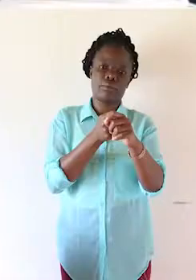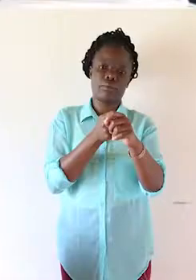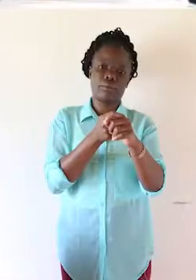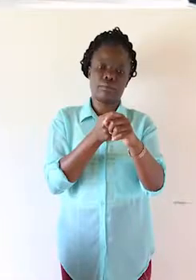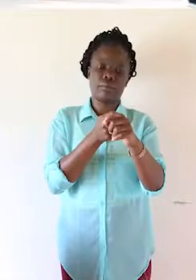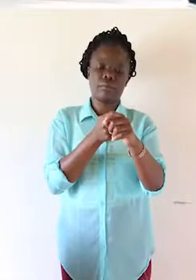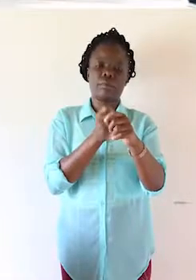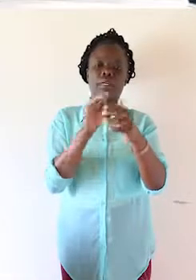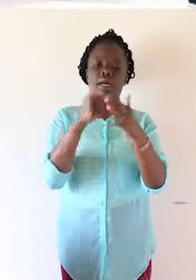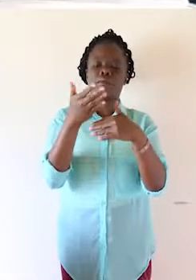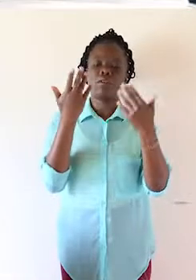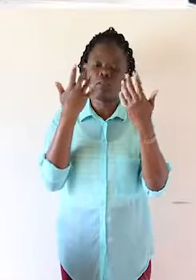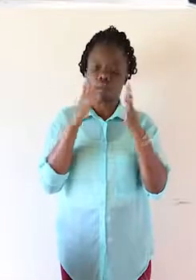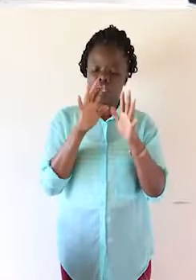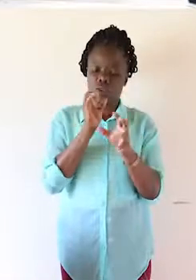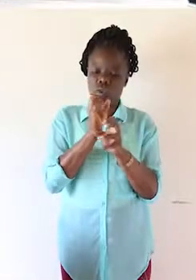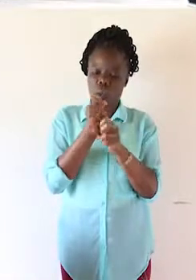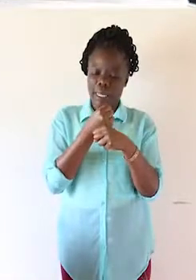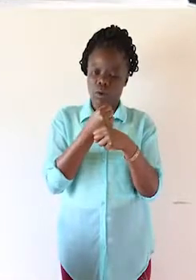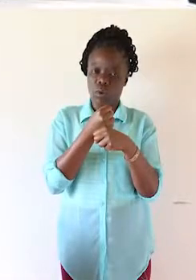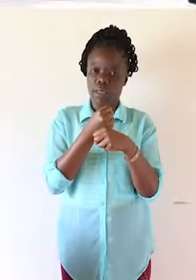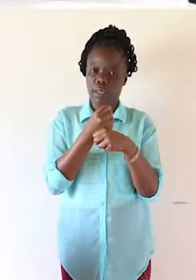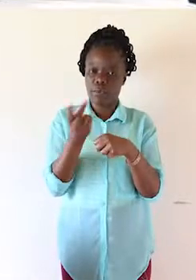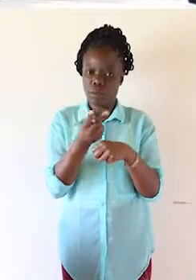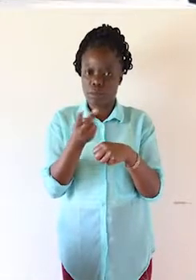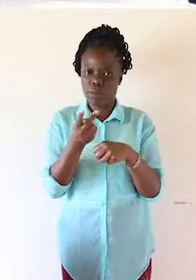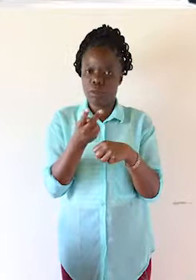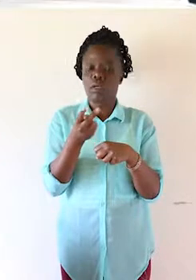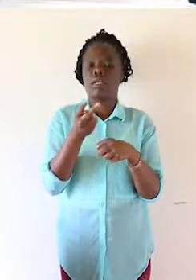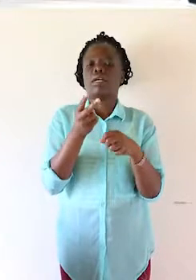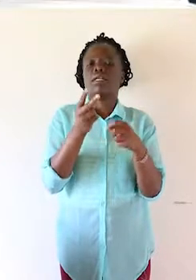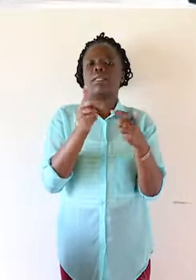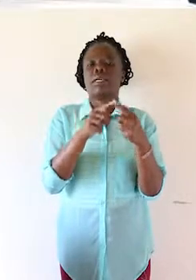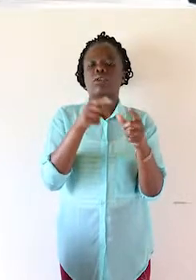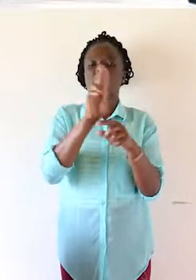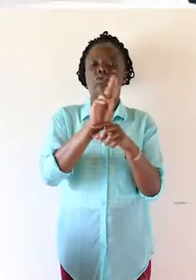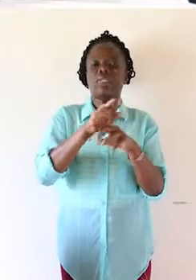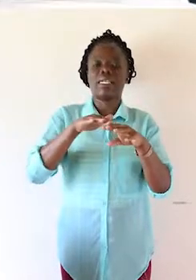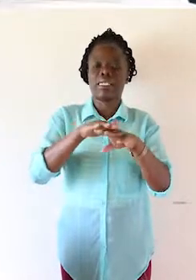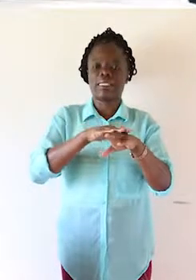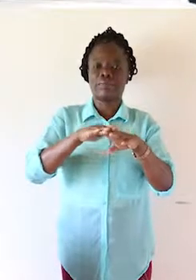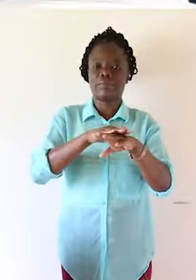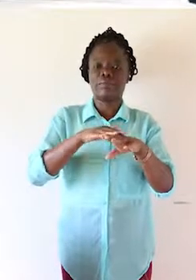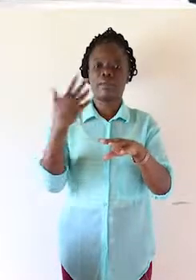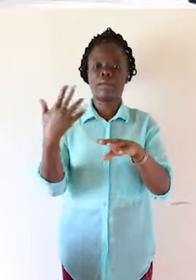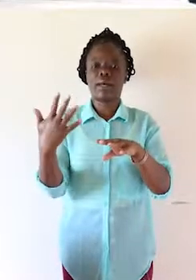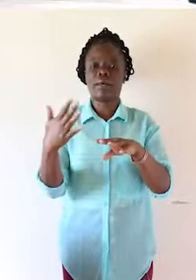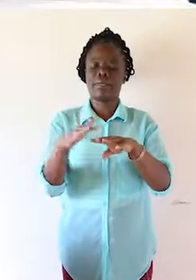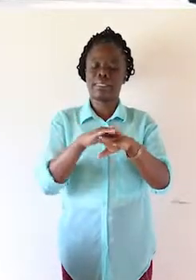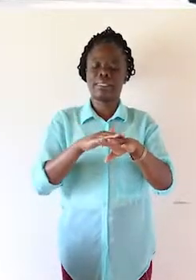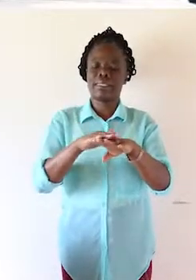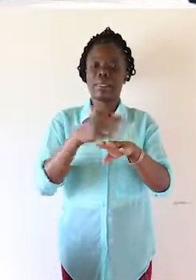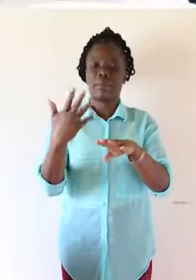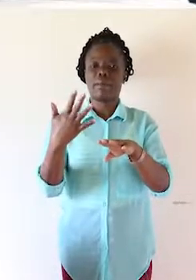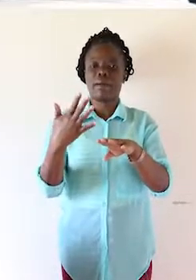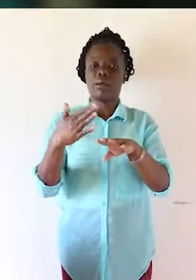Good. Then, after you have finished working, you now use a sandpaper. Sandpaper, you now use